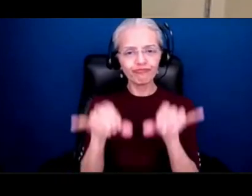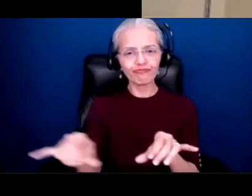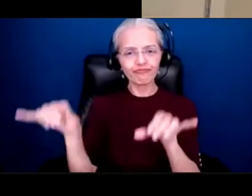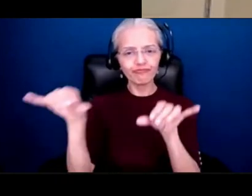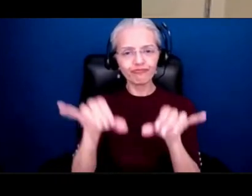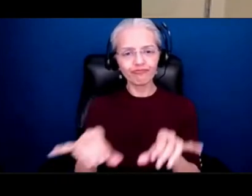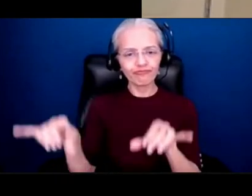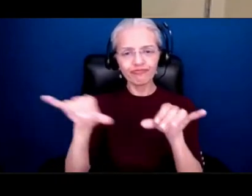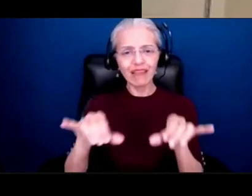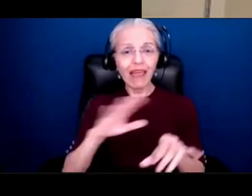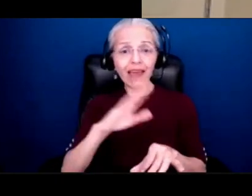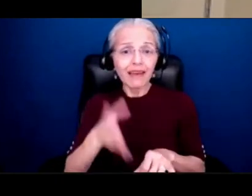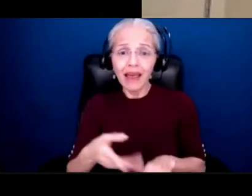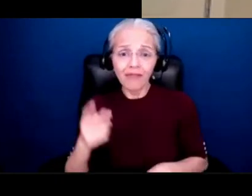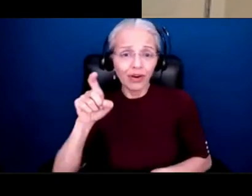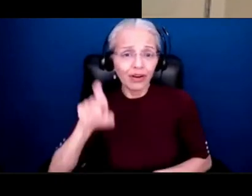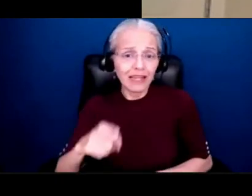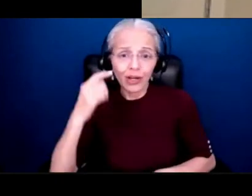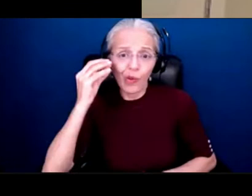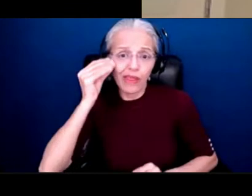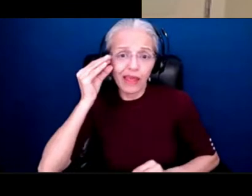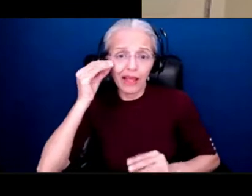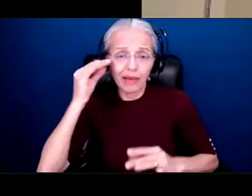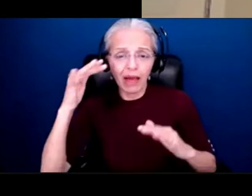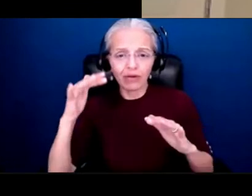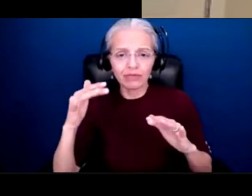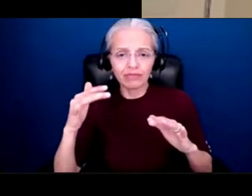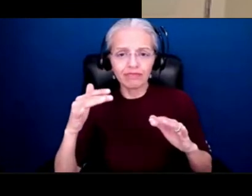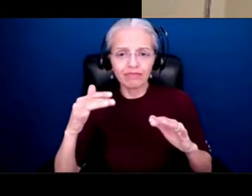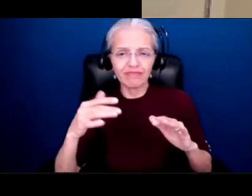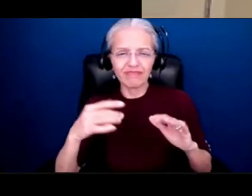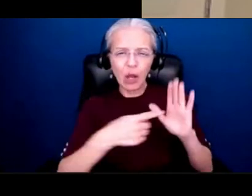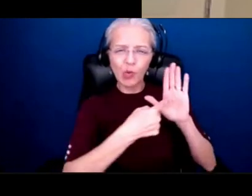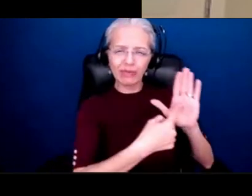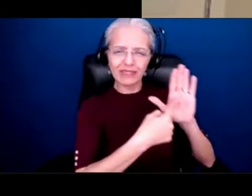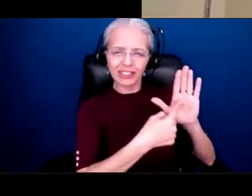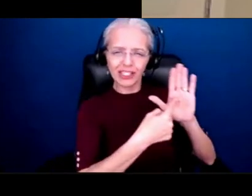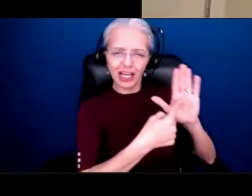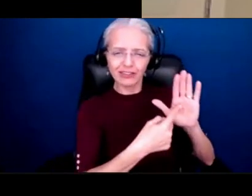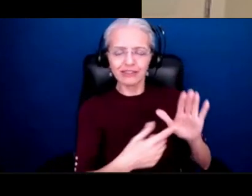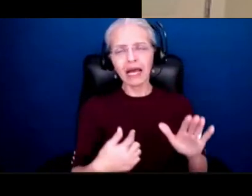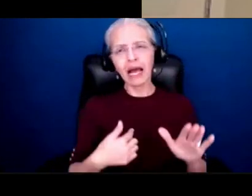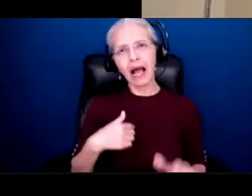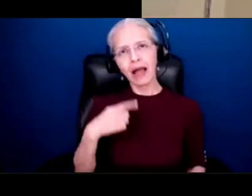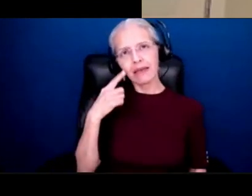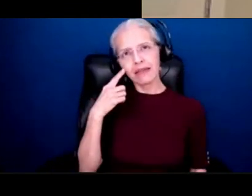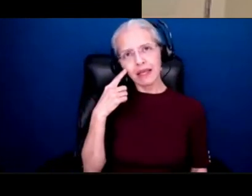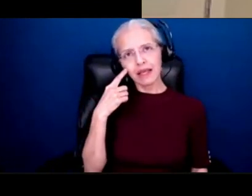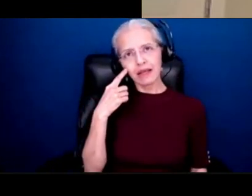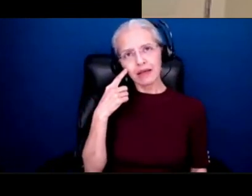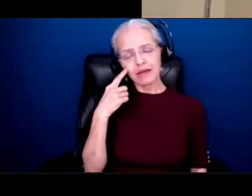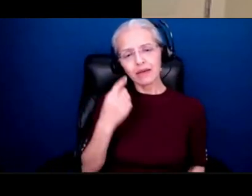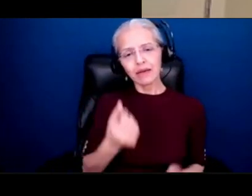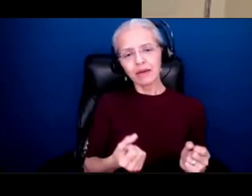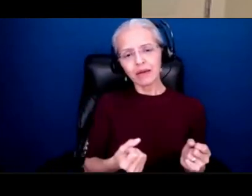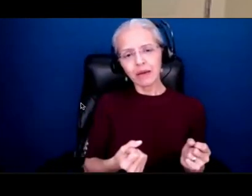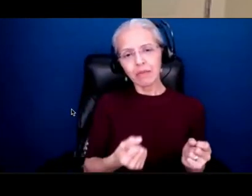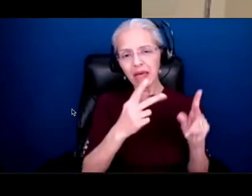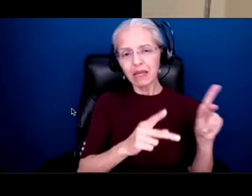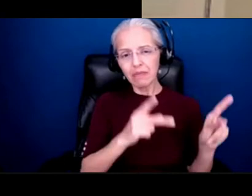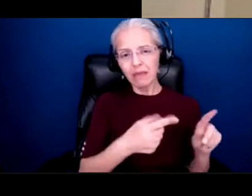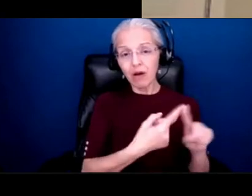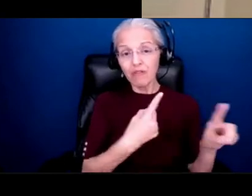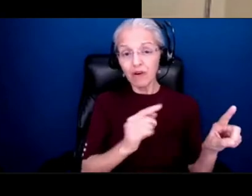themselves. They never had to think about cultural representation. And I think a lot of marginalized communities,